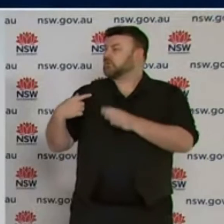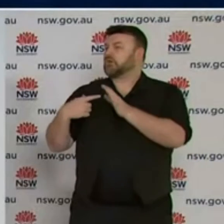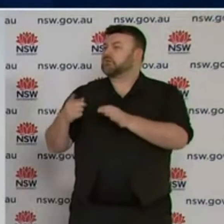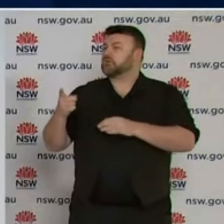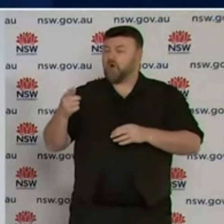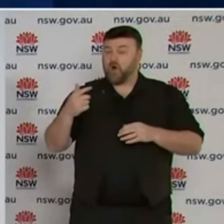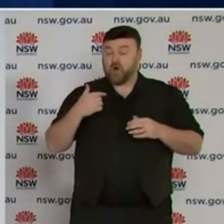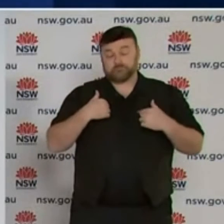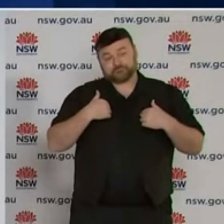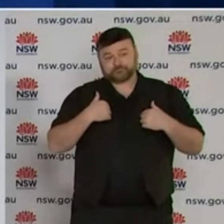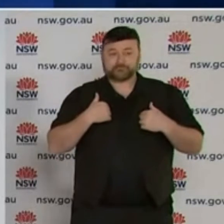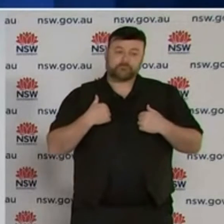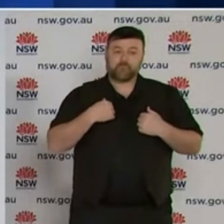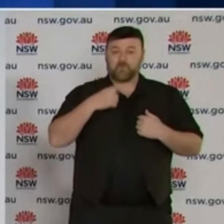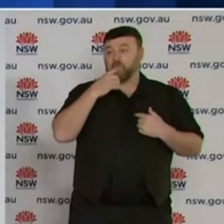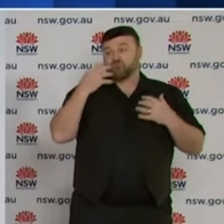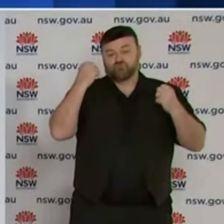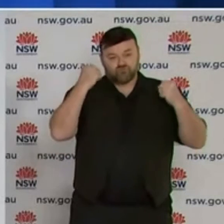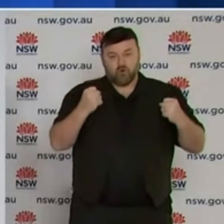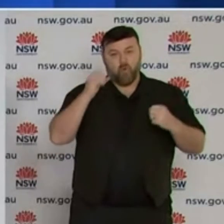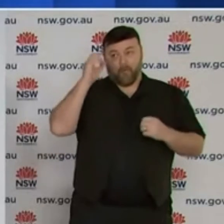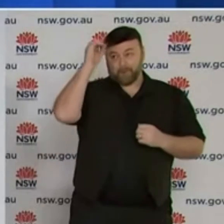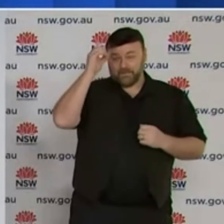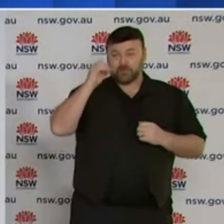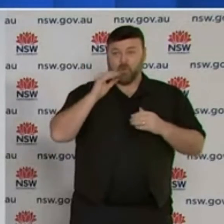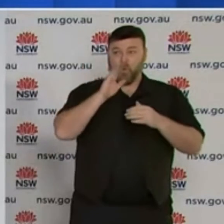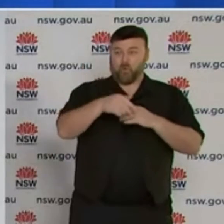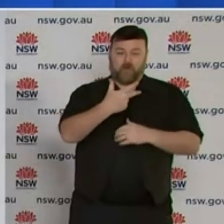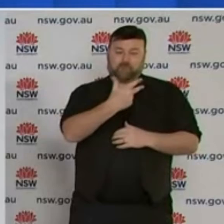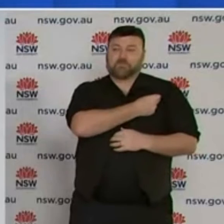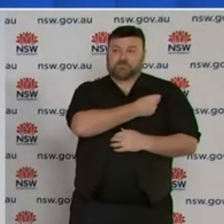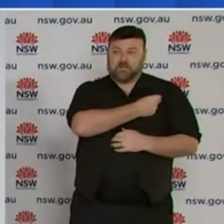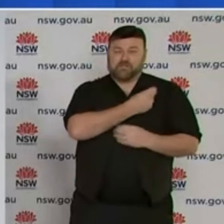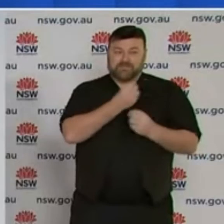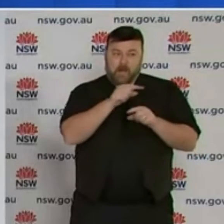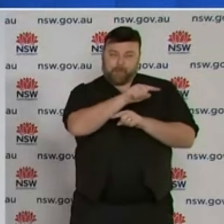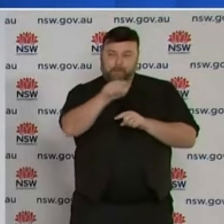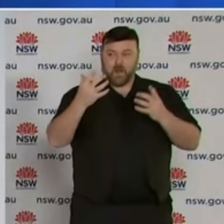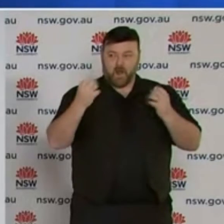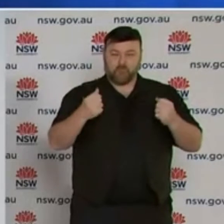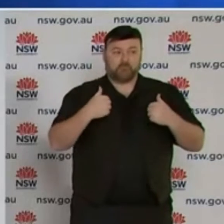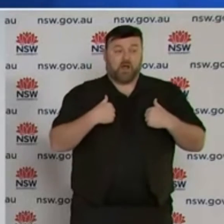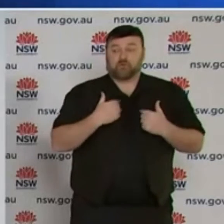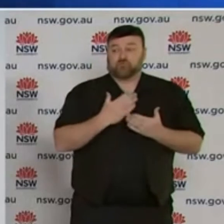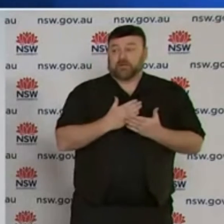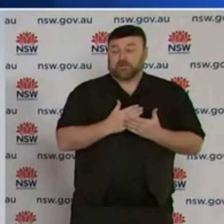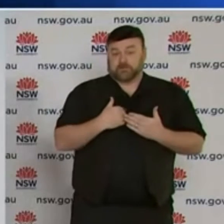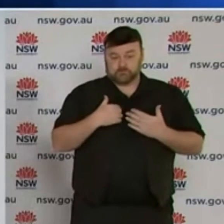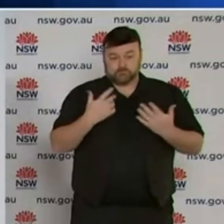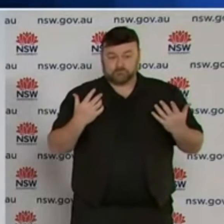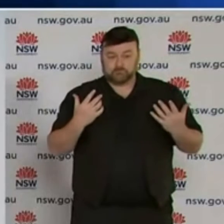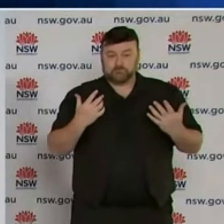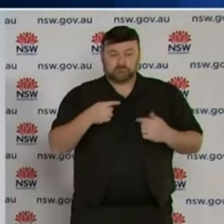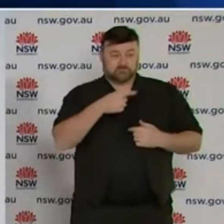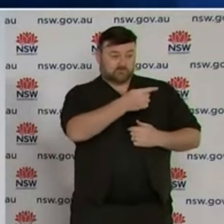feel various things in relation to vaccination, but we can't afford to have potentially a high rate